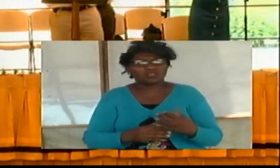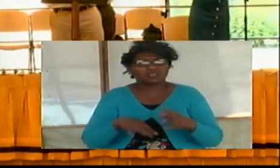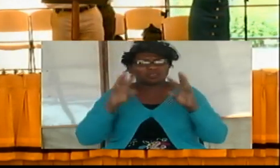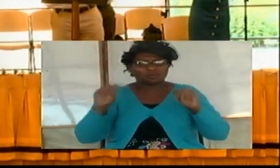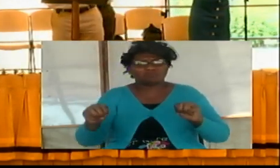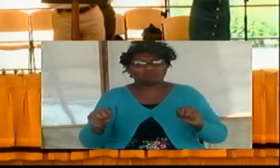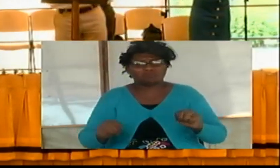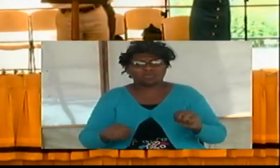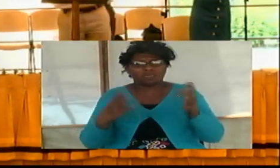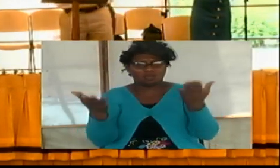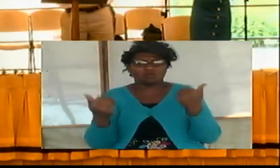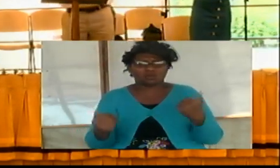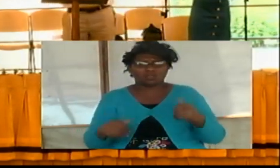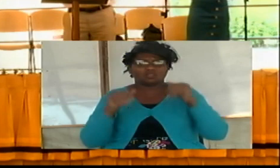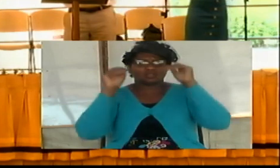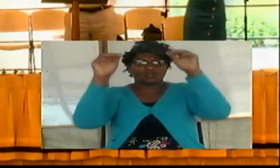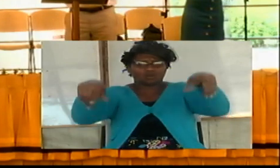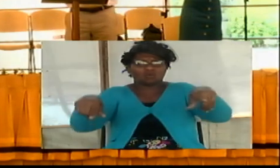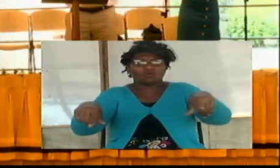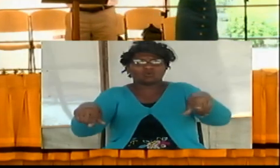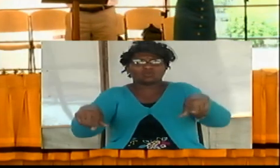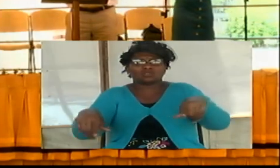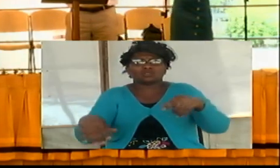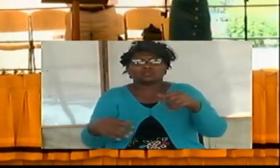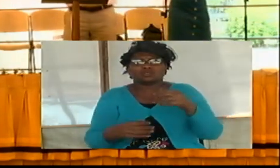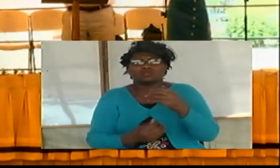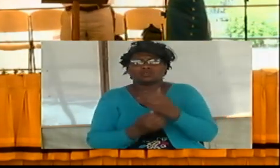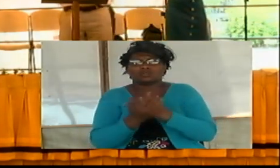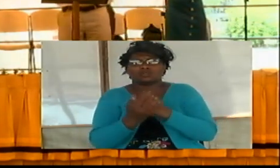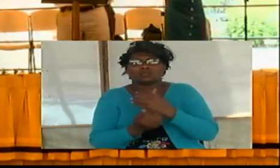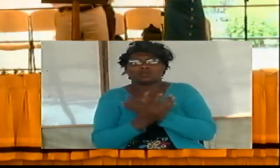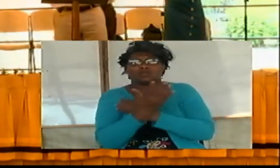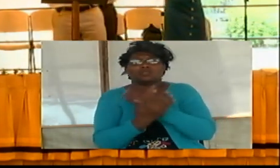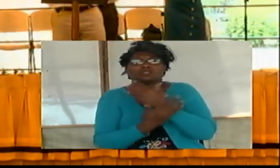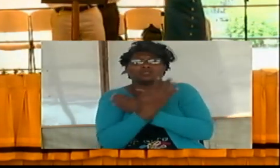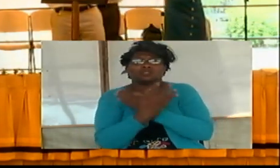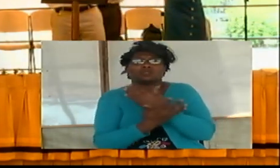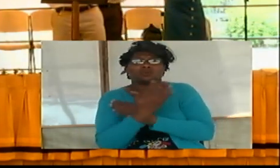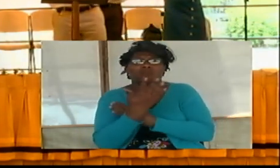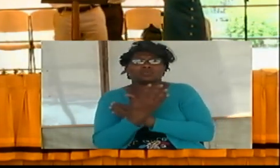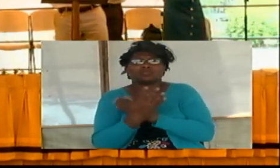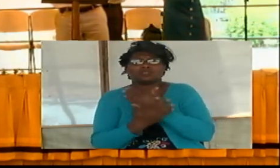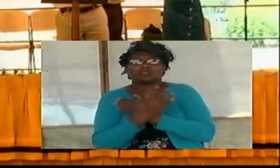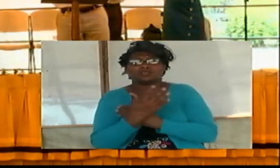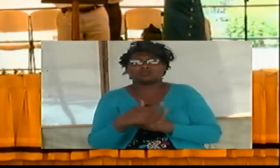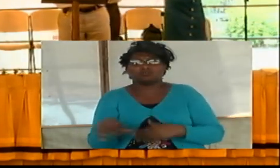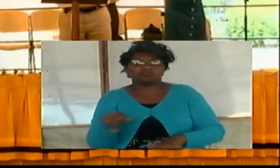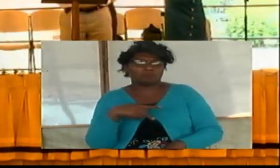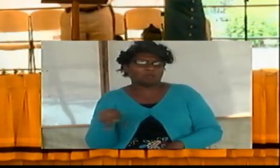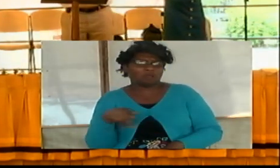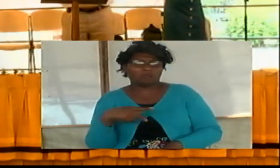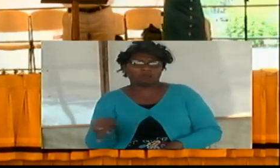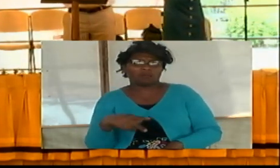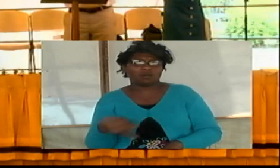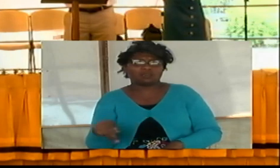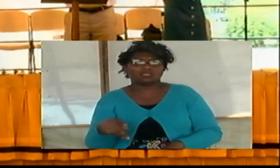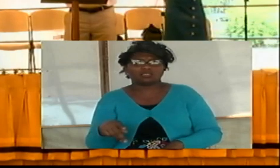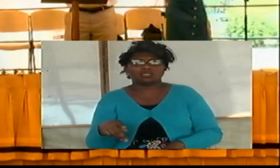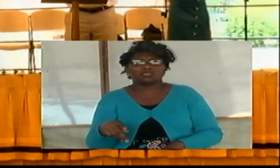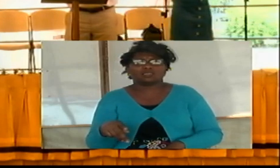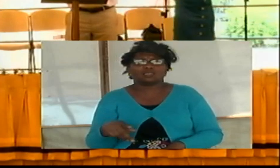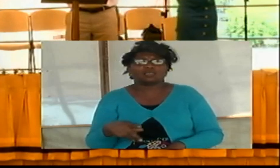party. Hallelujah, because of curfew. We want to acknowledge, Lord God, hallelujah, that